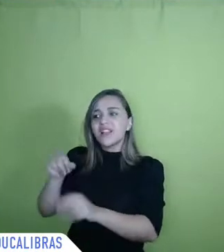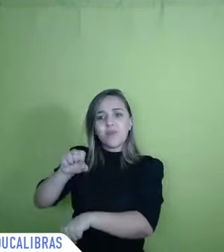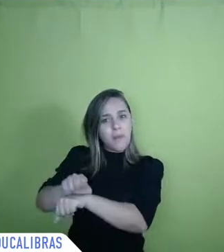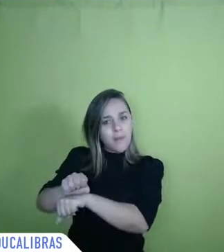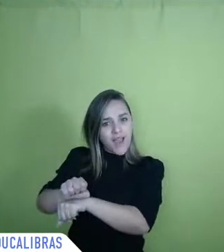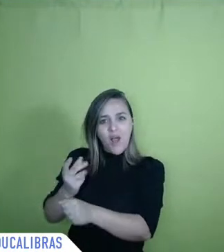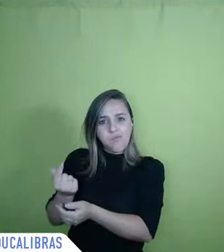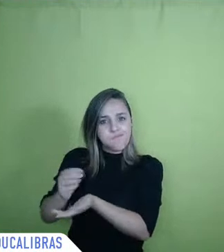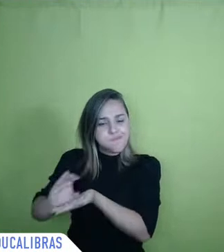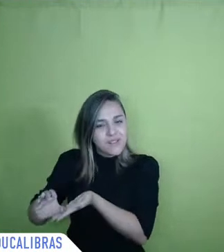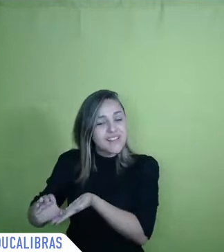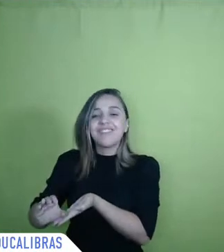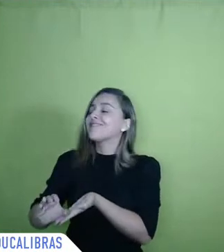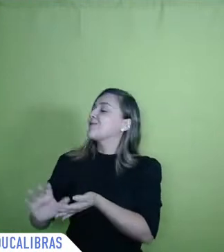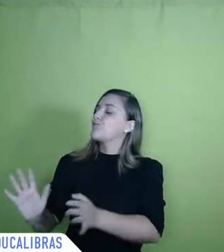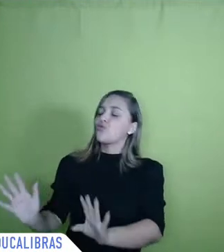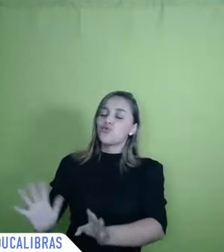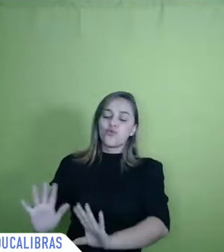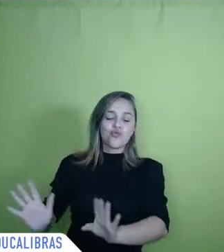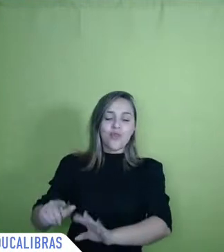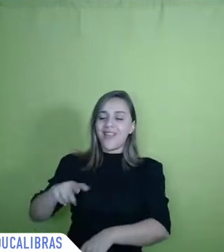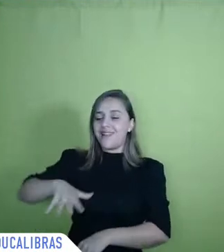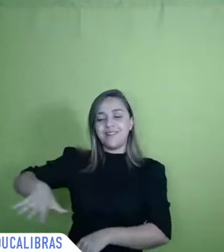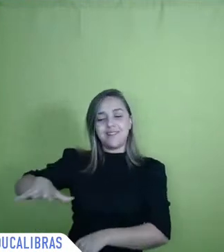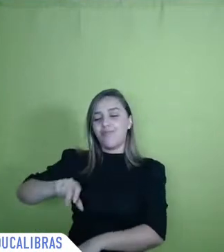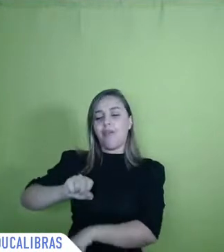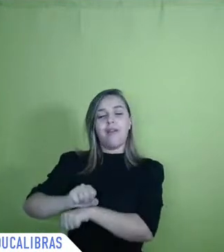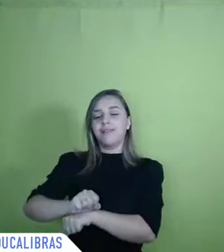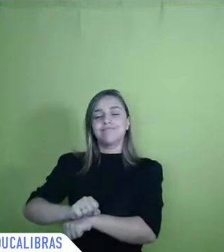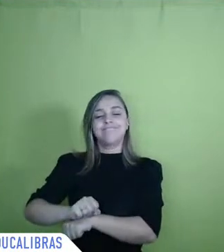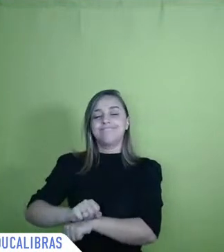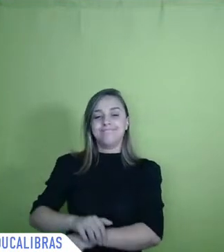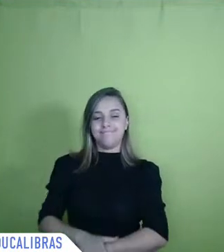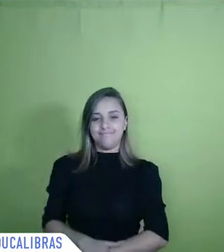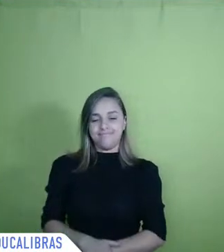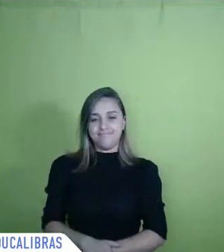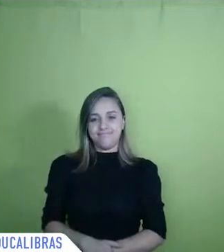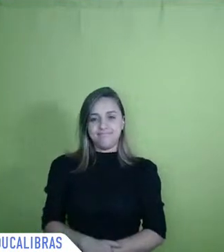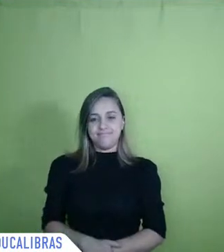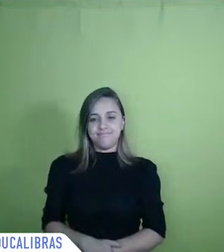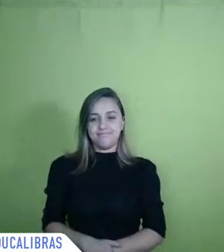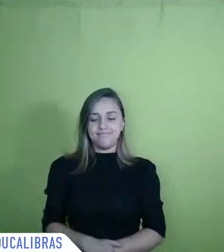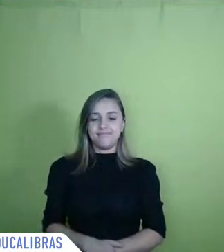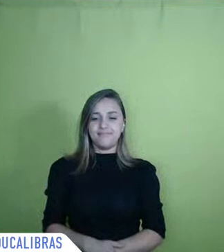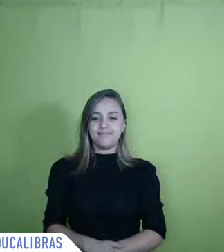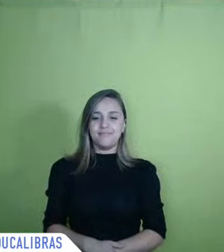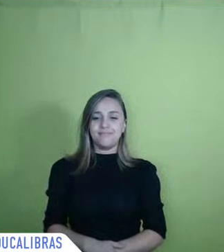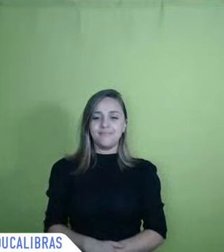Mm-hmm. Mm-hmm. Thank you, Mark. Bom, muito interessante.